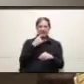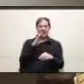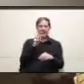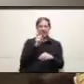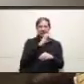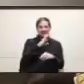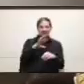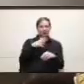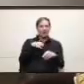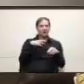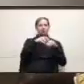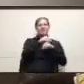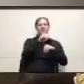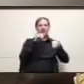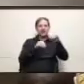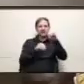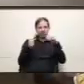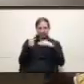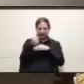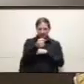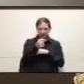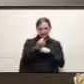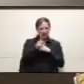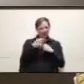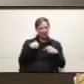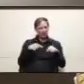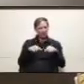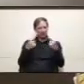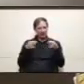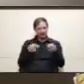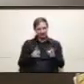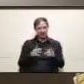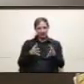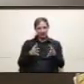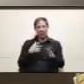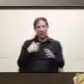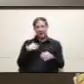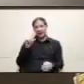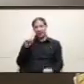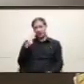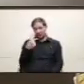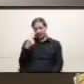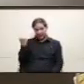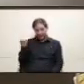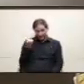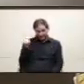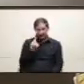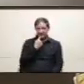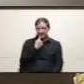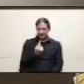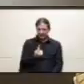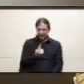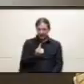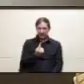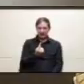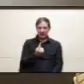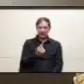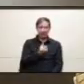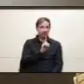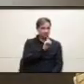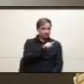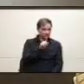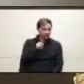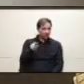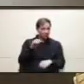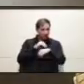it differently, Chairperson, to check because AG himself, or herself rather, raised it quite often with many municipalities that it's quite